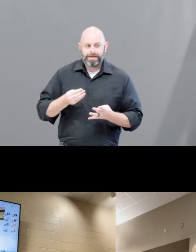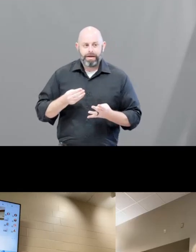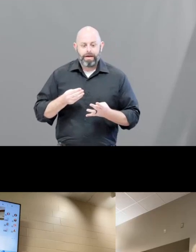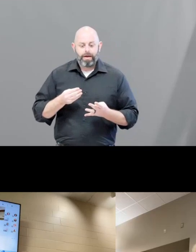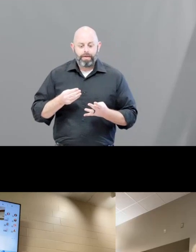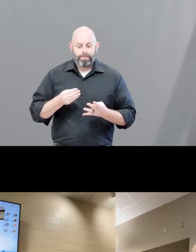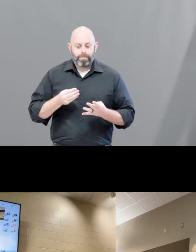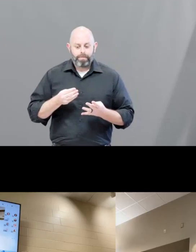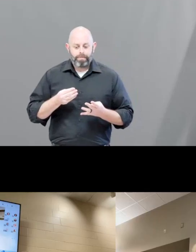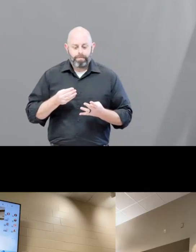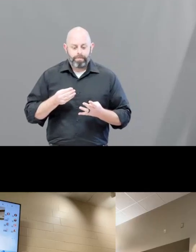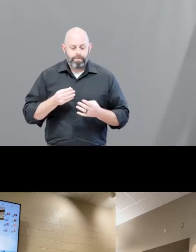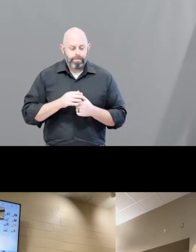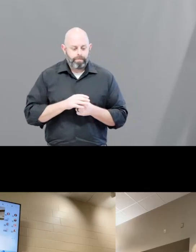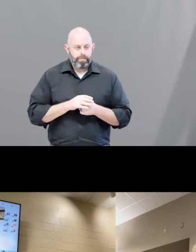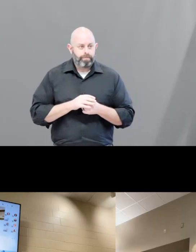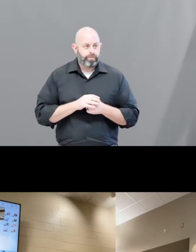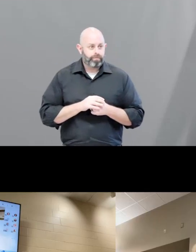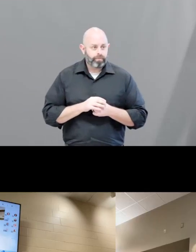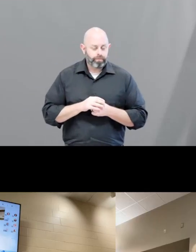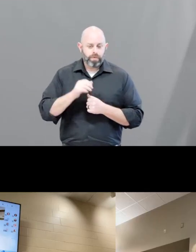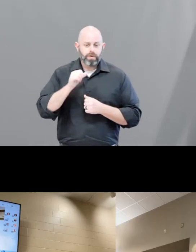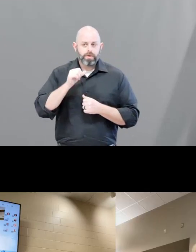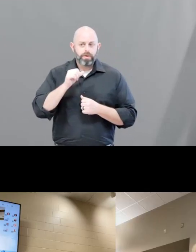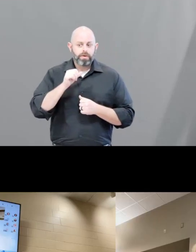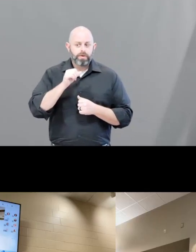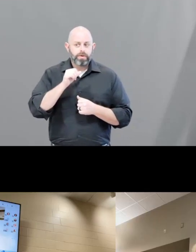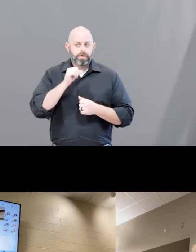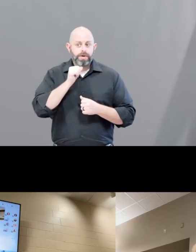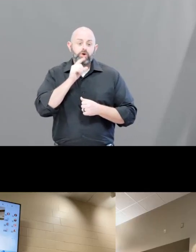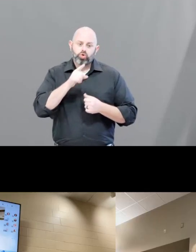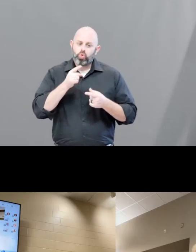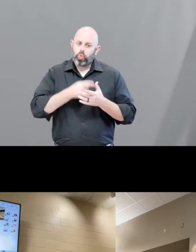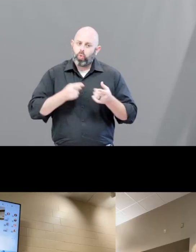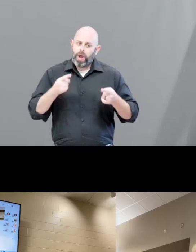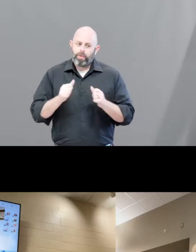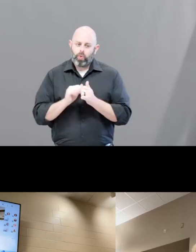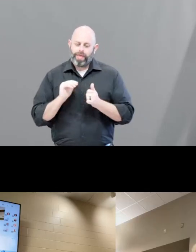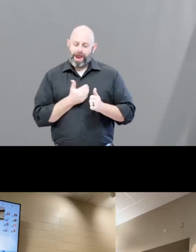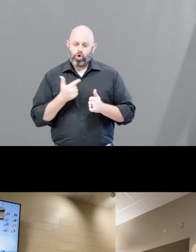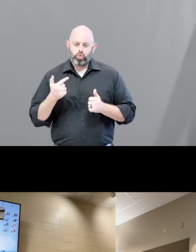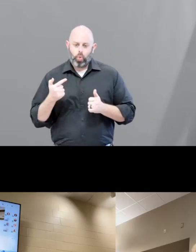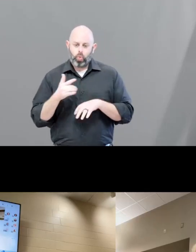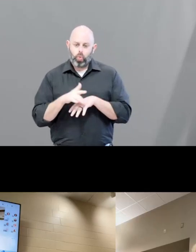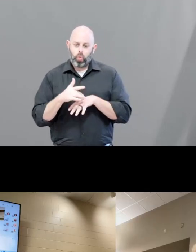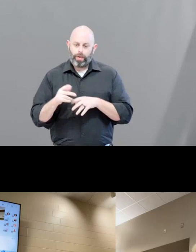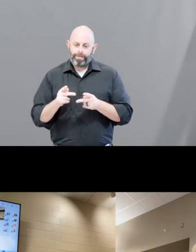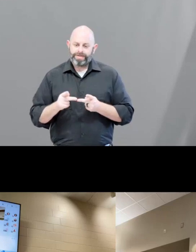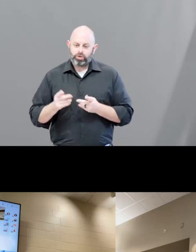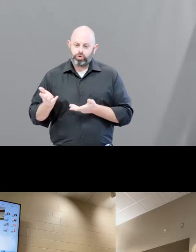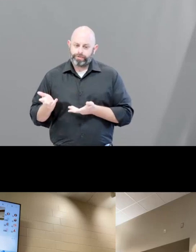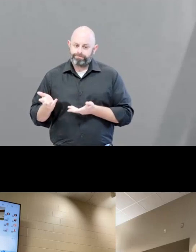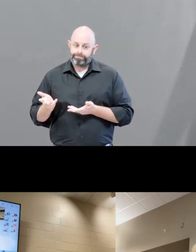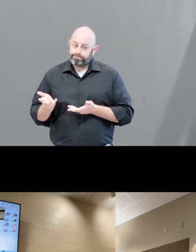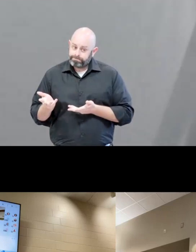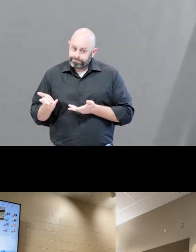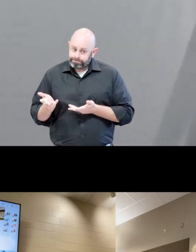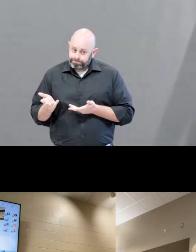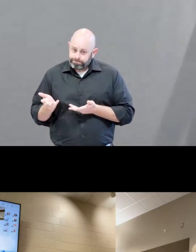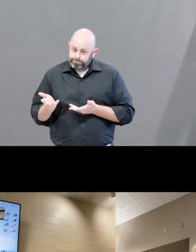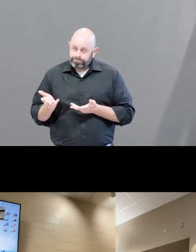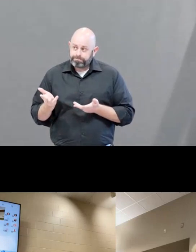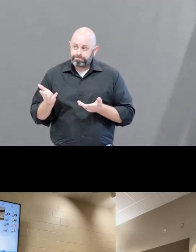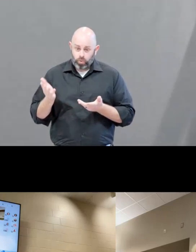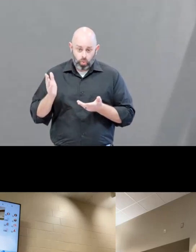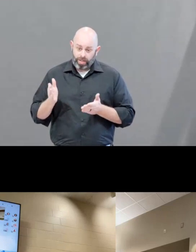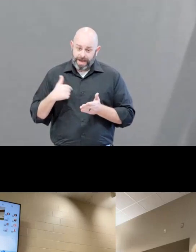not knowing what's going to happen with our 21 positions, with not knowing if they're going to continue to